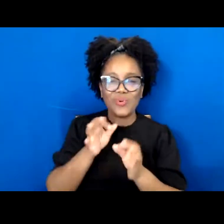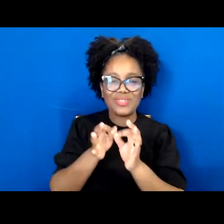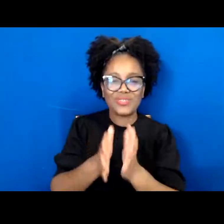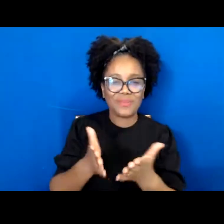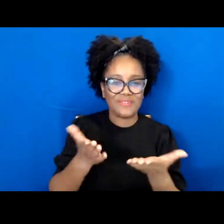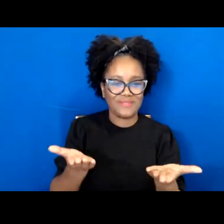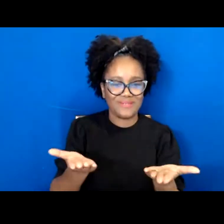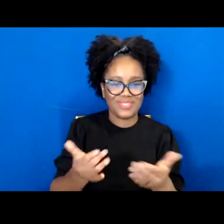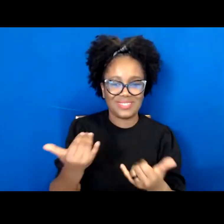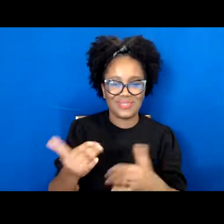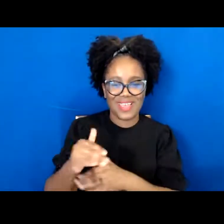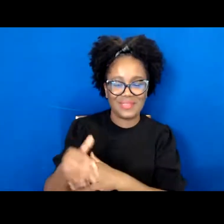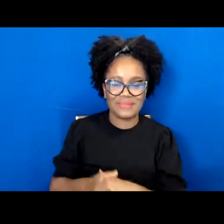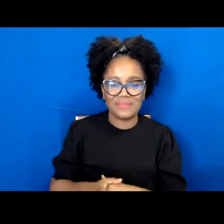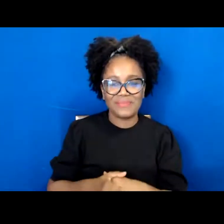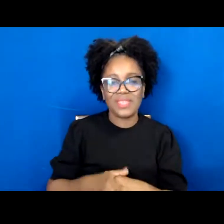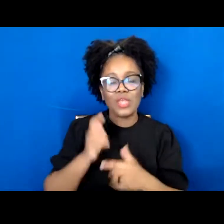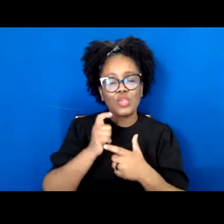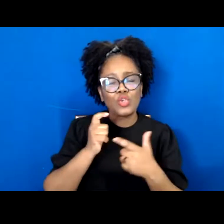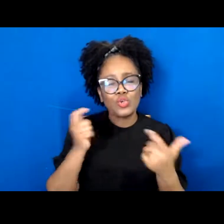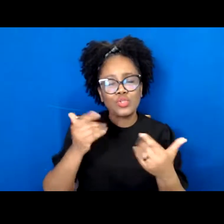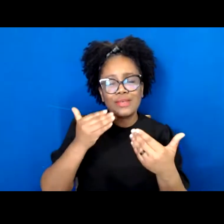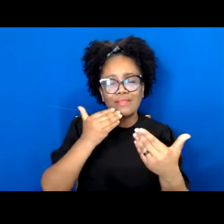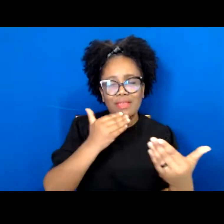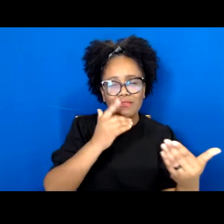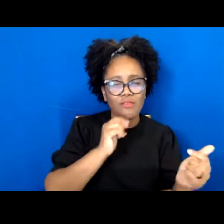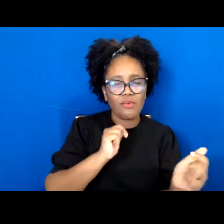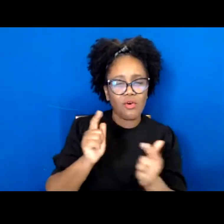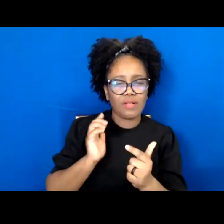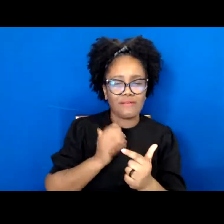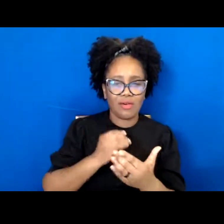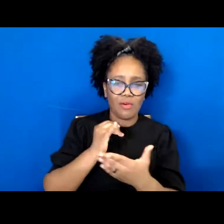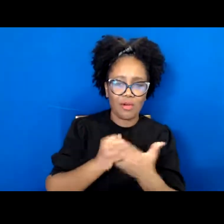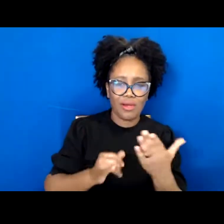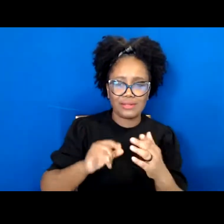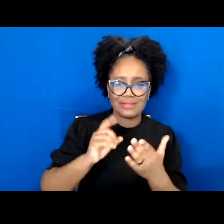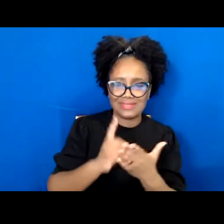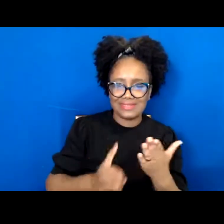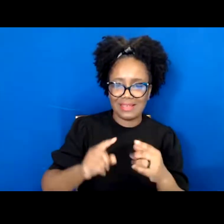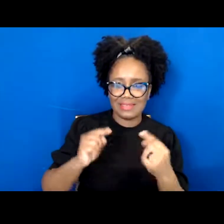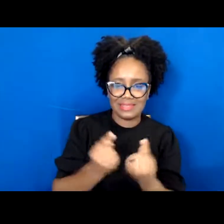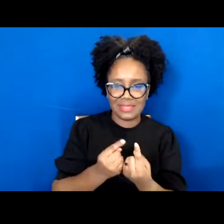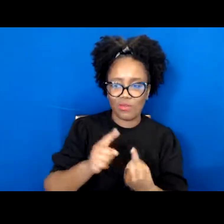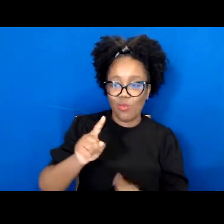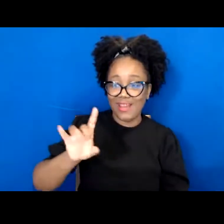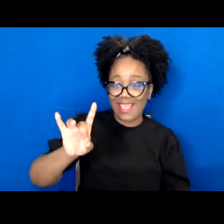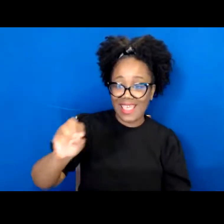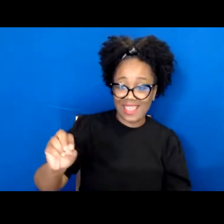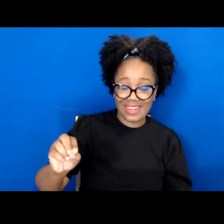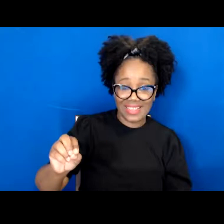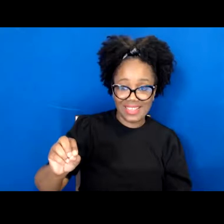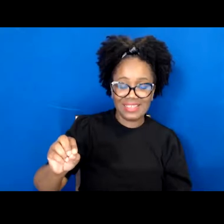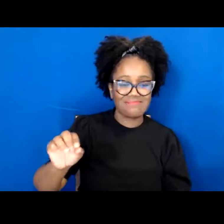Free Library, and a huge thank you to our graphic design team, Inside 180, who has created these beautiful, well,